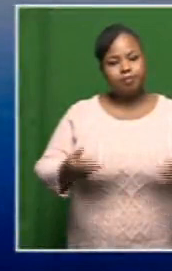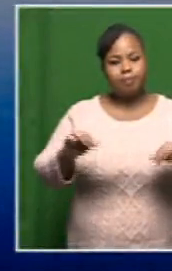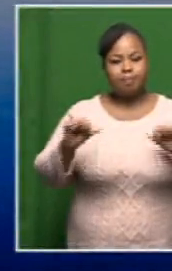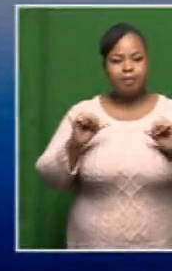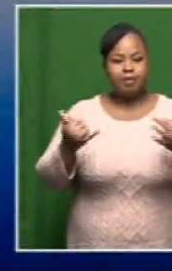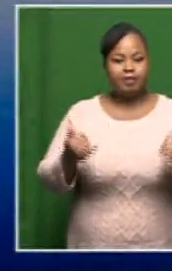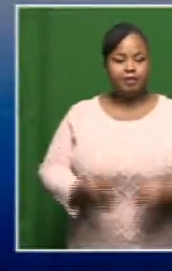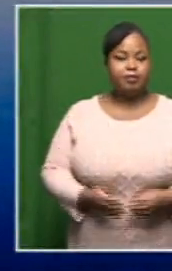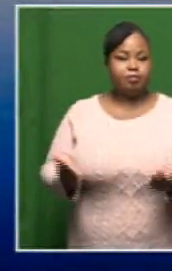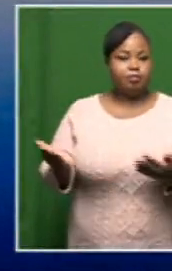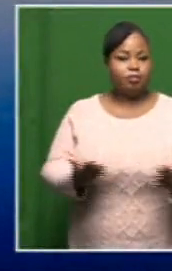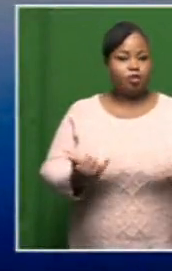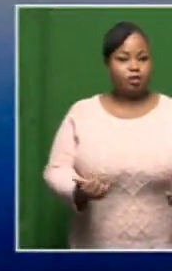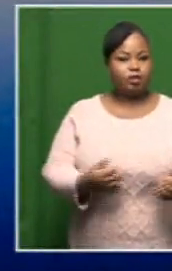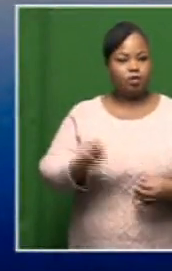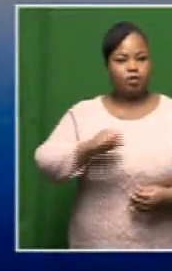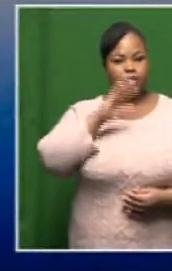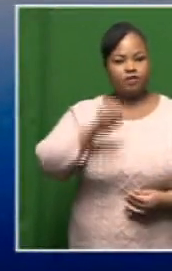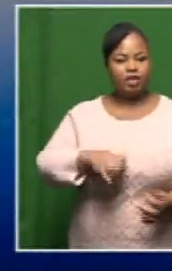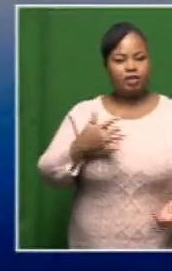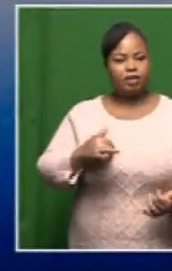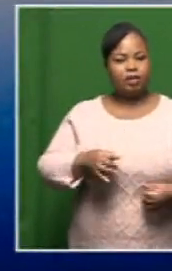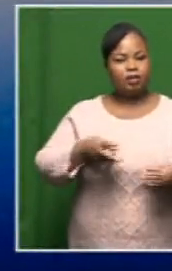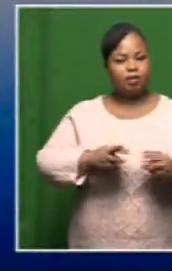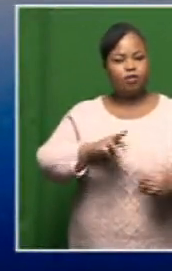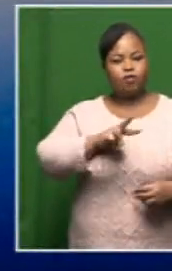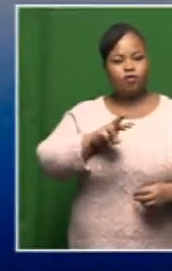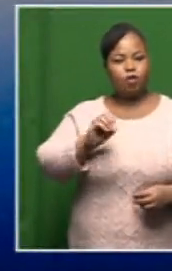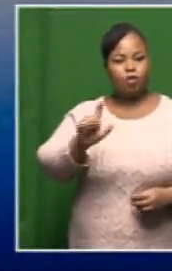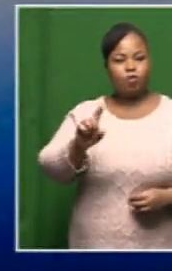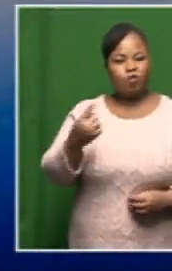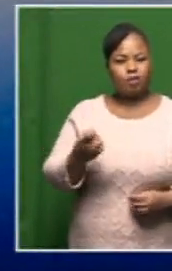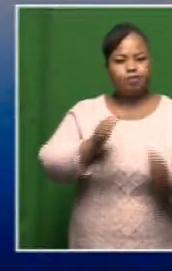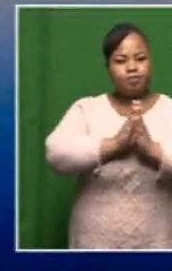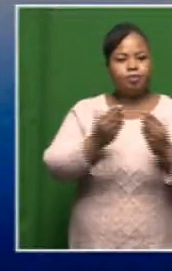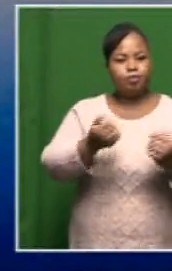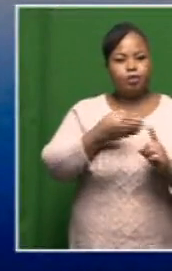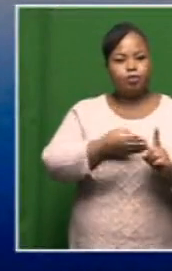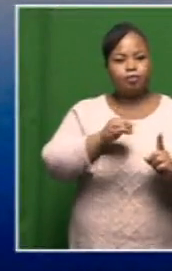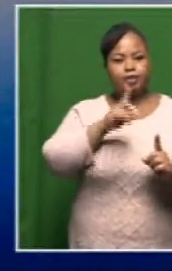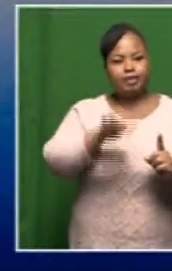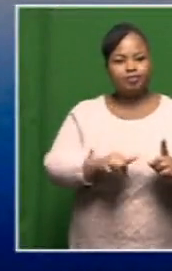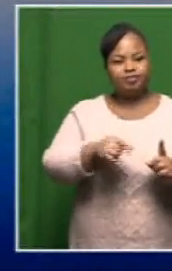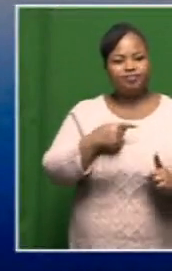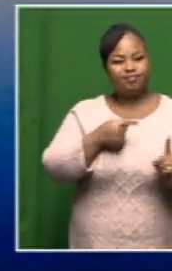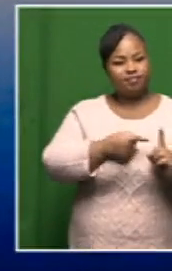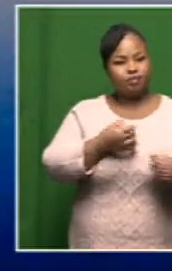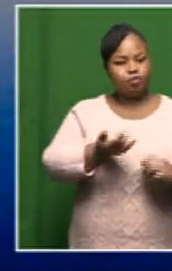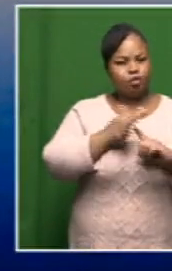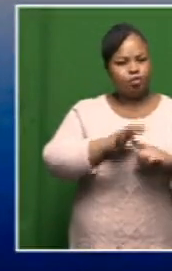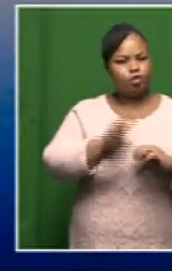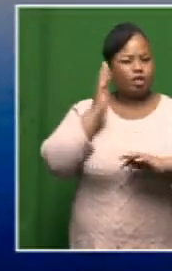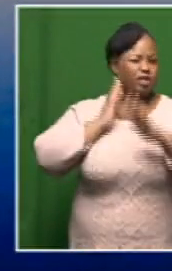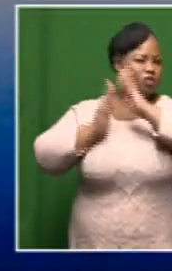Welcome back. Now, Introduction to South African Guitar Styles, Volume 1, is a book by Billy Monama, which is an exploration of